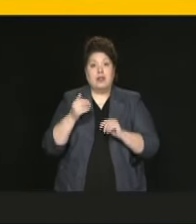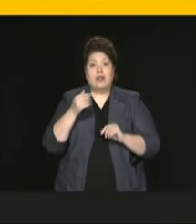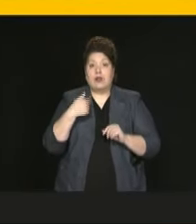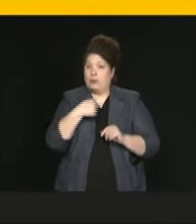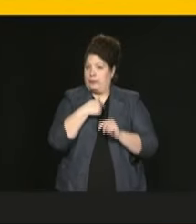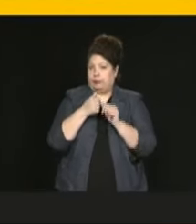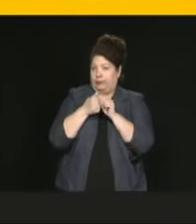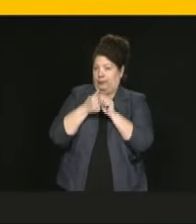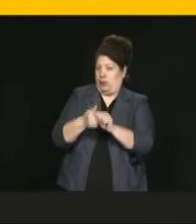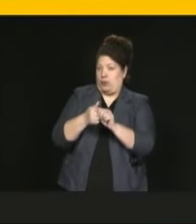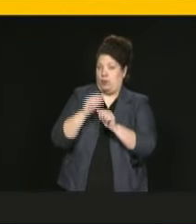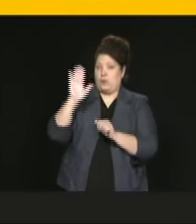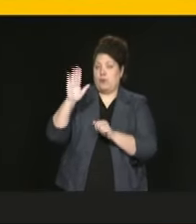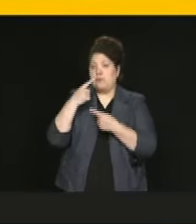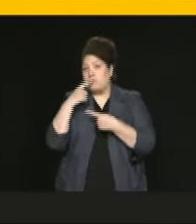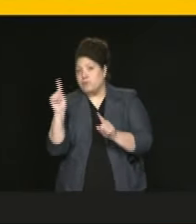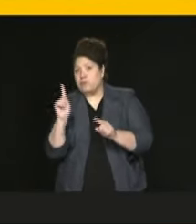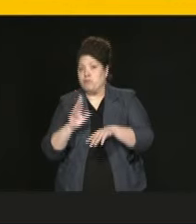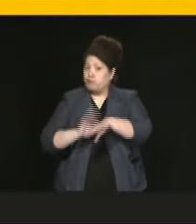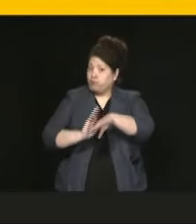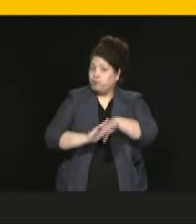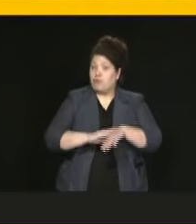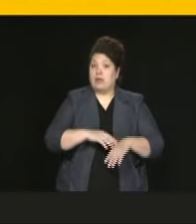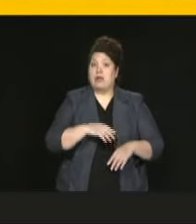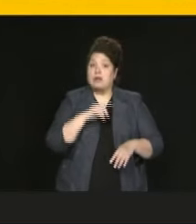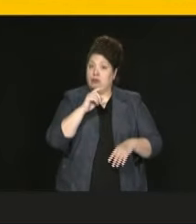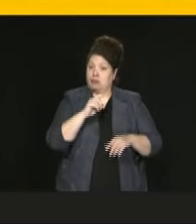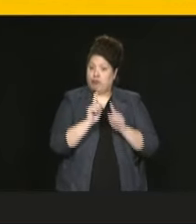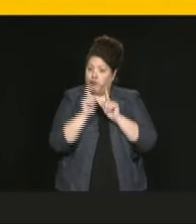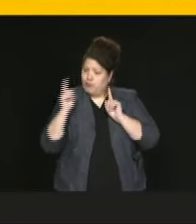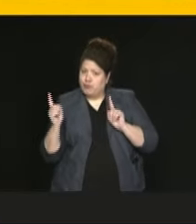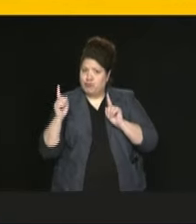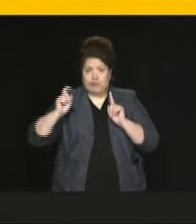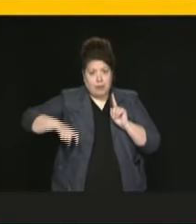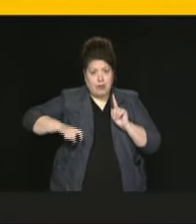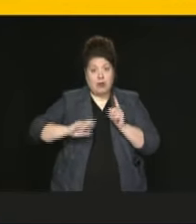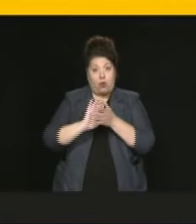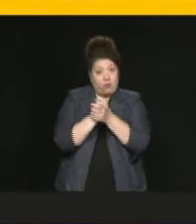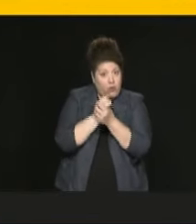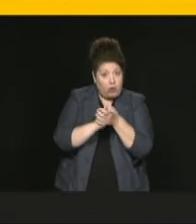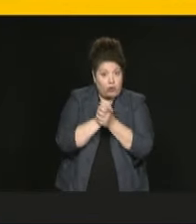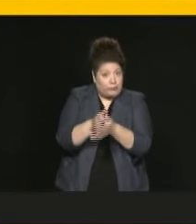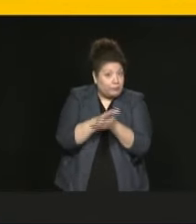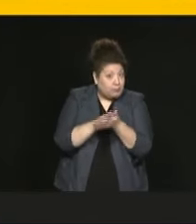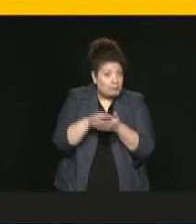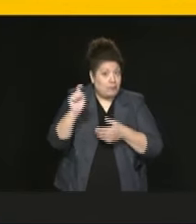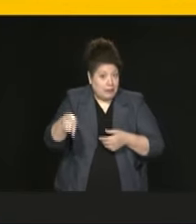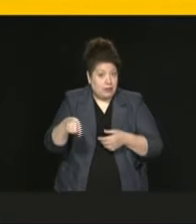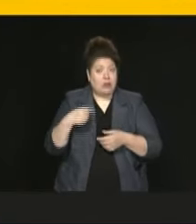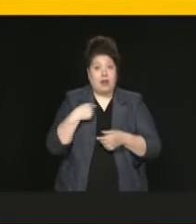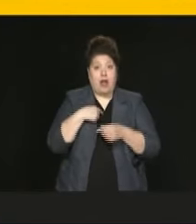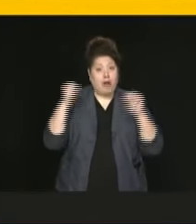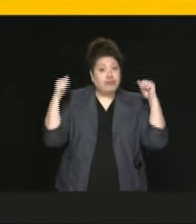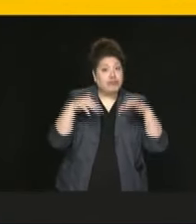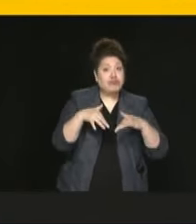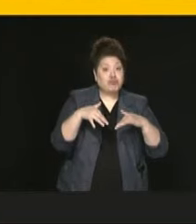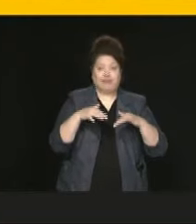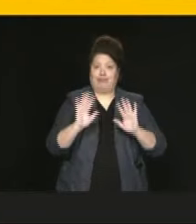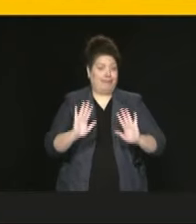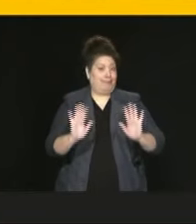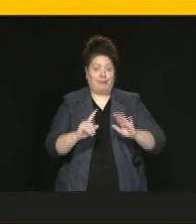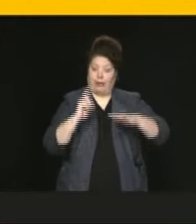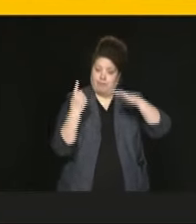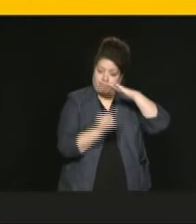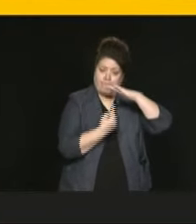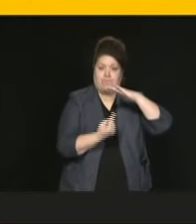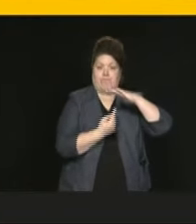as maintaining physical distance, washing our hands, and avoiding large gatherings. These efforts continue to be crucial to slow the